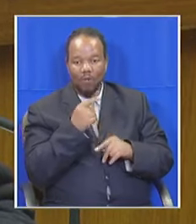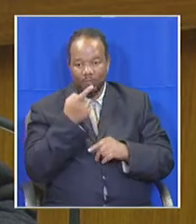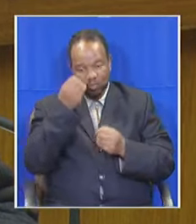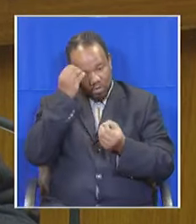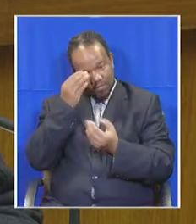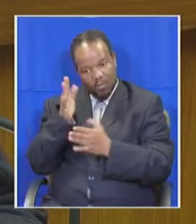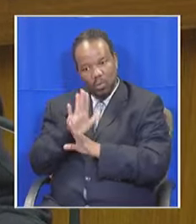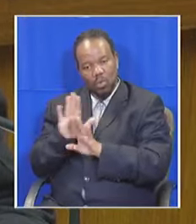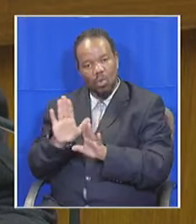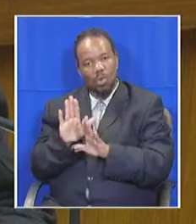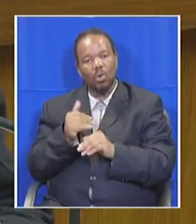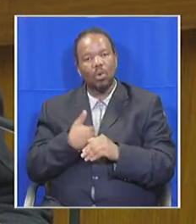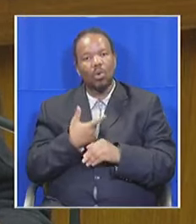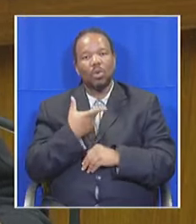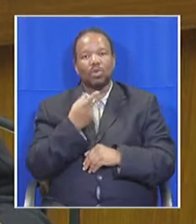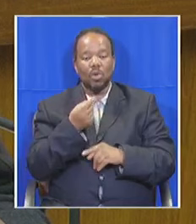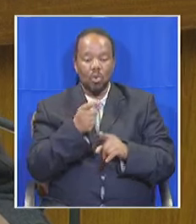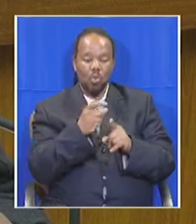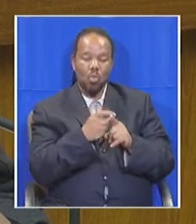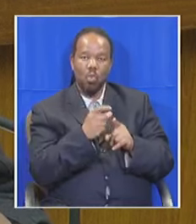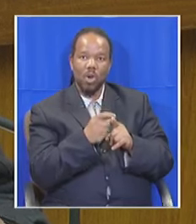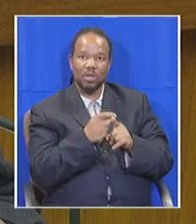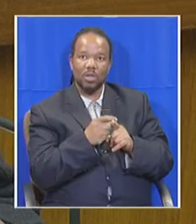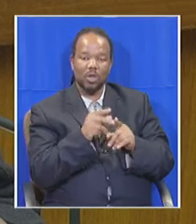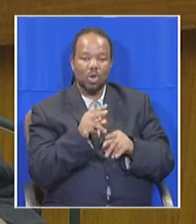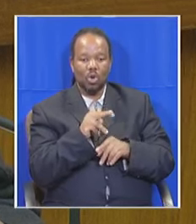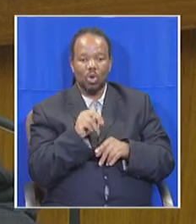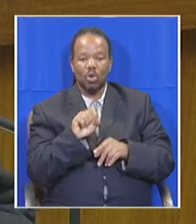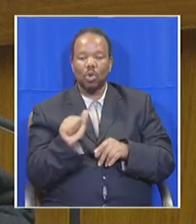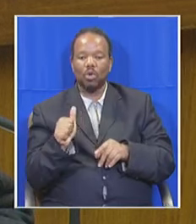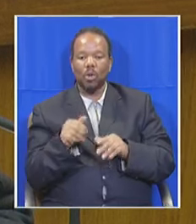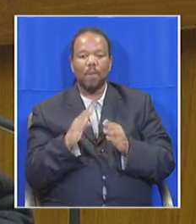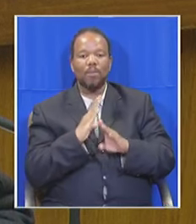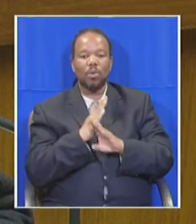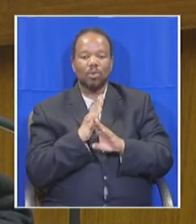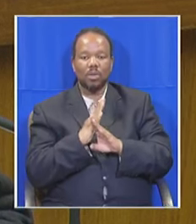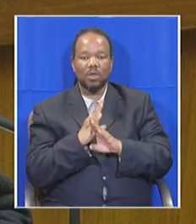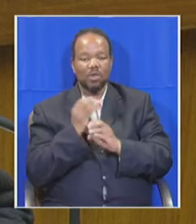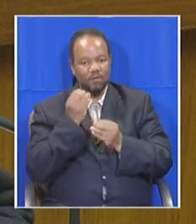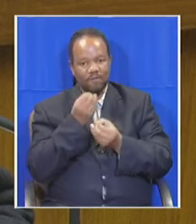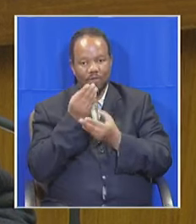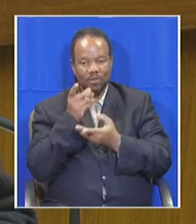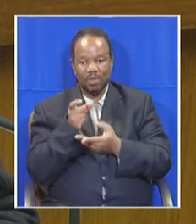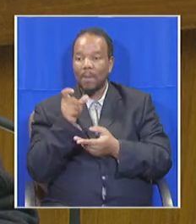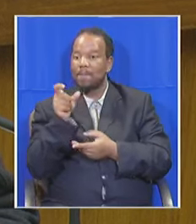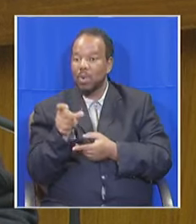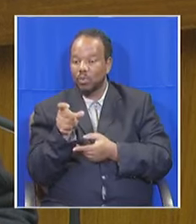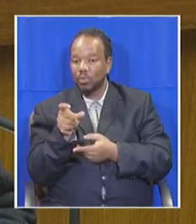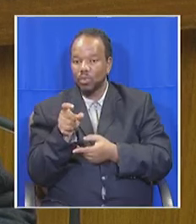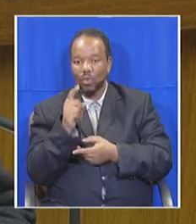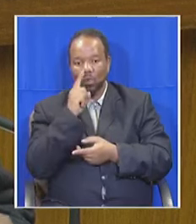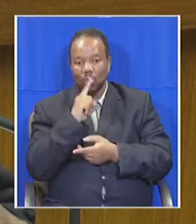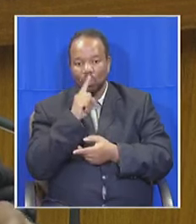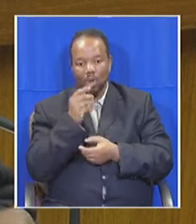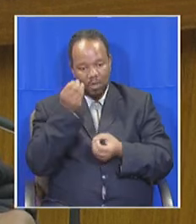would, in the strict sense of the word, not protect information peddlers who furnish incorrect disclosures.